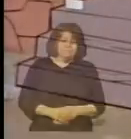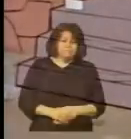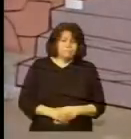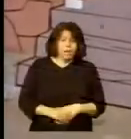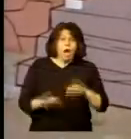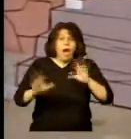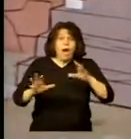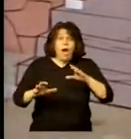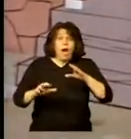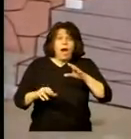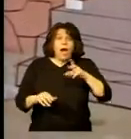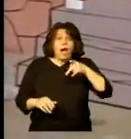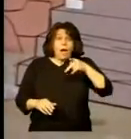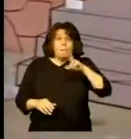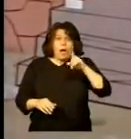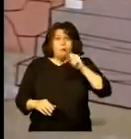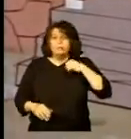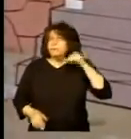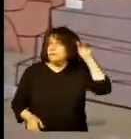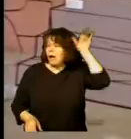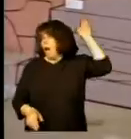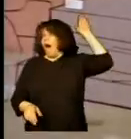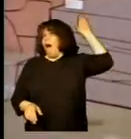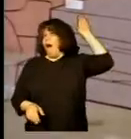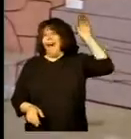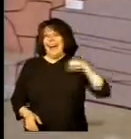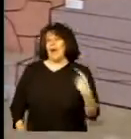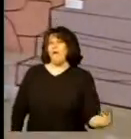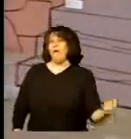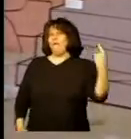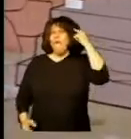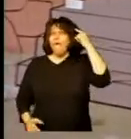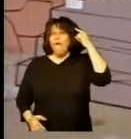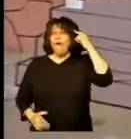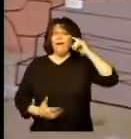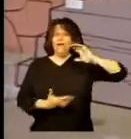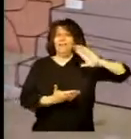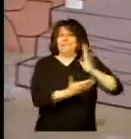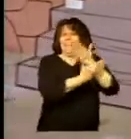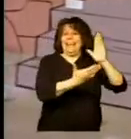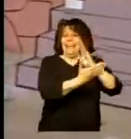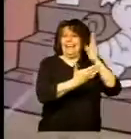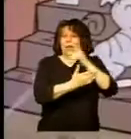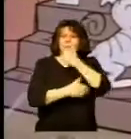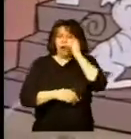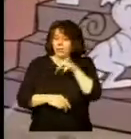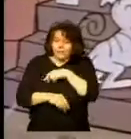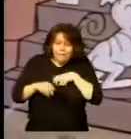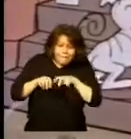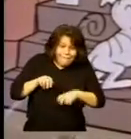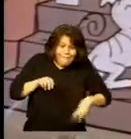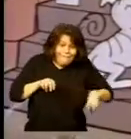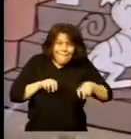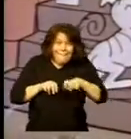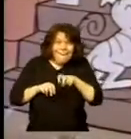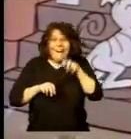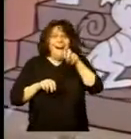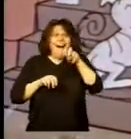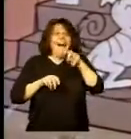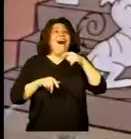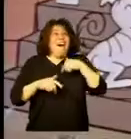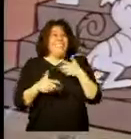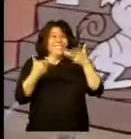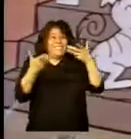And Pups must have heard Tommy singing because he came out from under the front porch steps right after Tommy